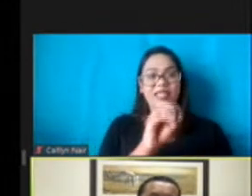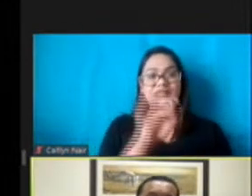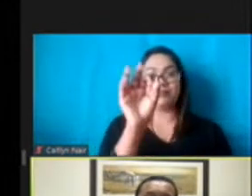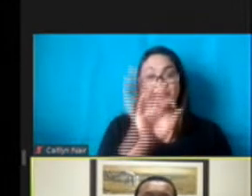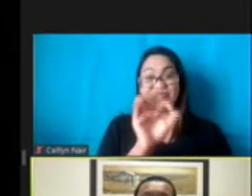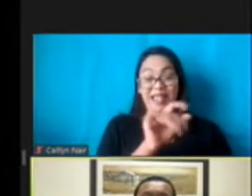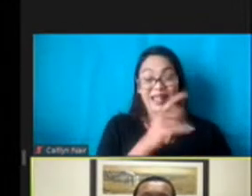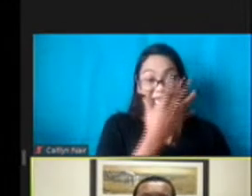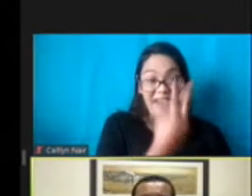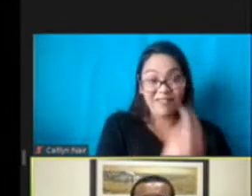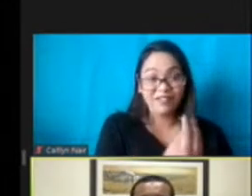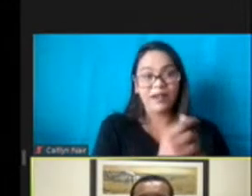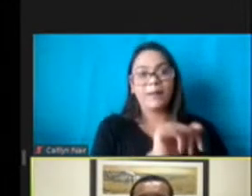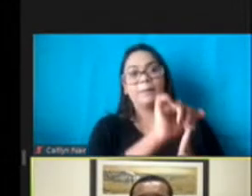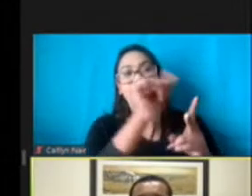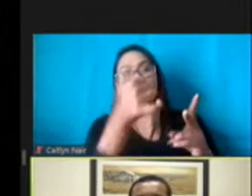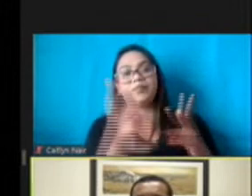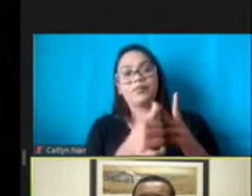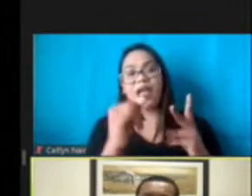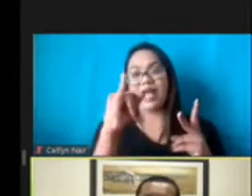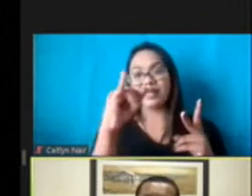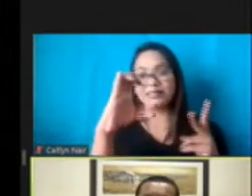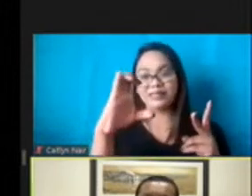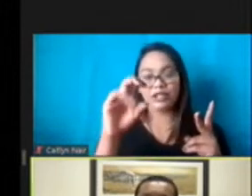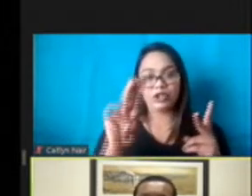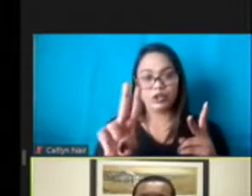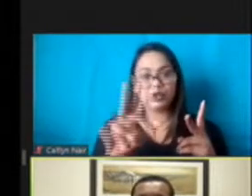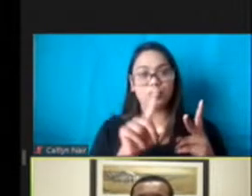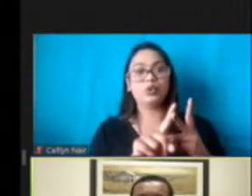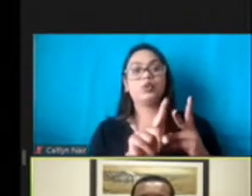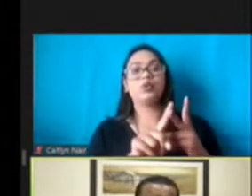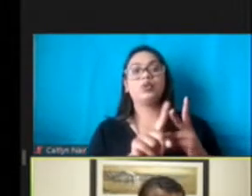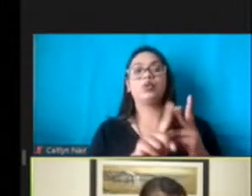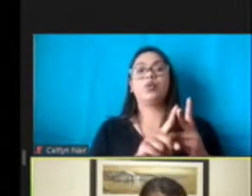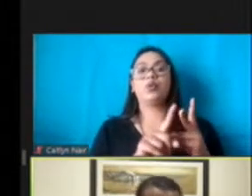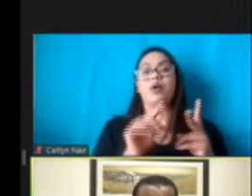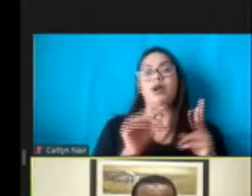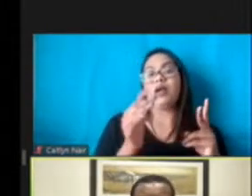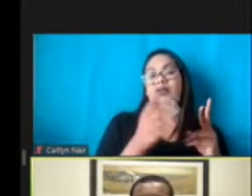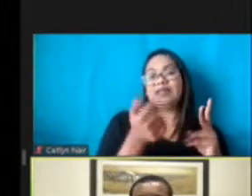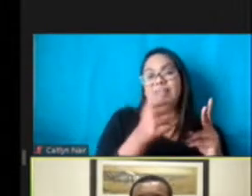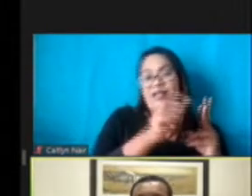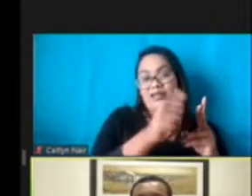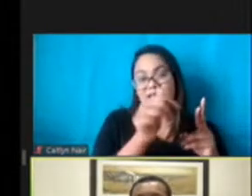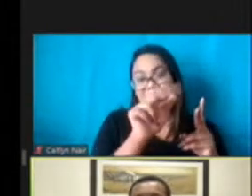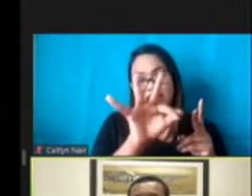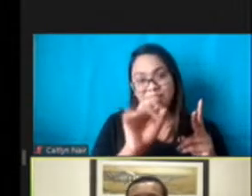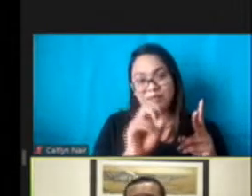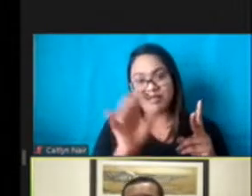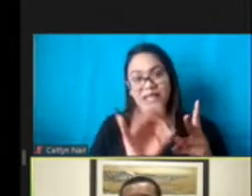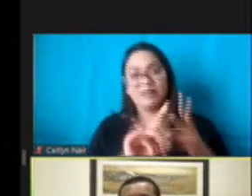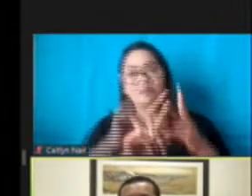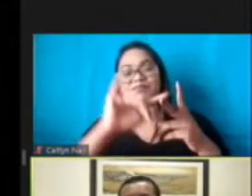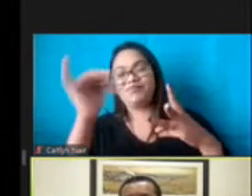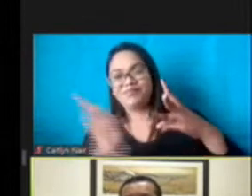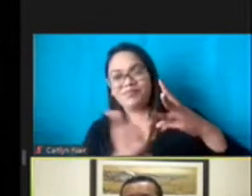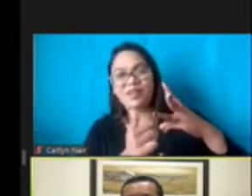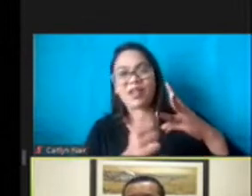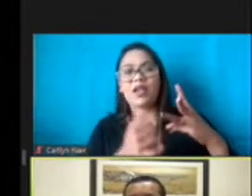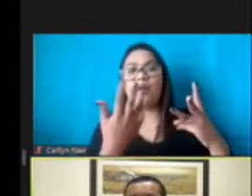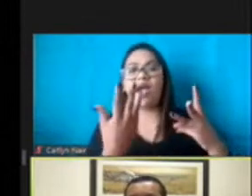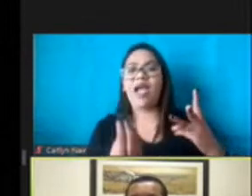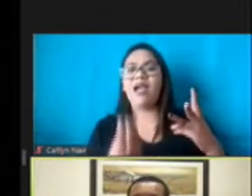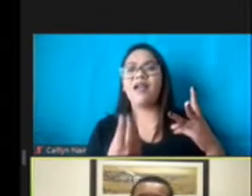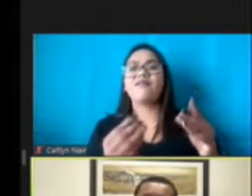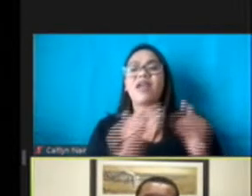had before. We bring critical care capacity online, intermediate care capacity online. So that's our field hospitals. We also start shifting referral pathways